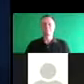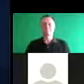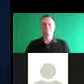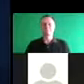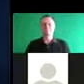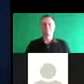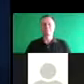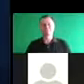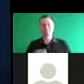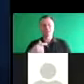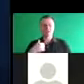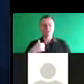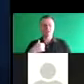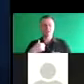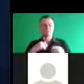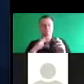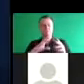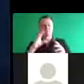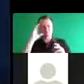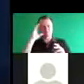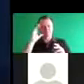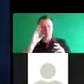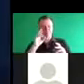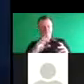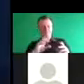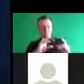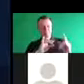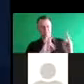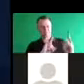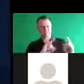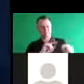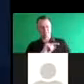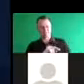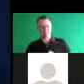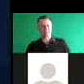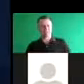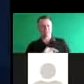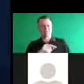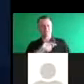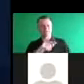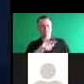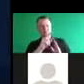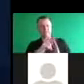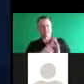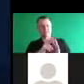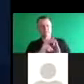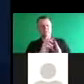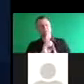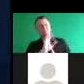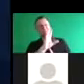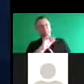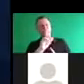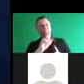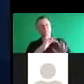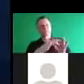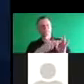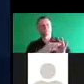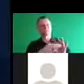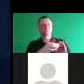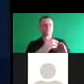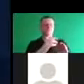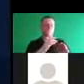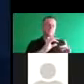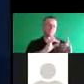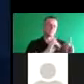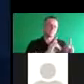the bed, the installation, there's definitely a connection with these two very different things, which I think I'm sure